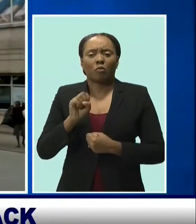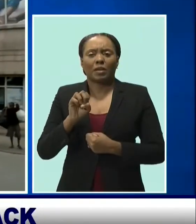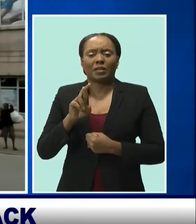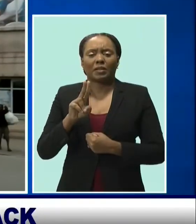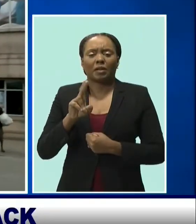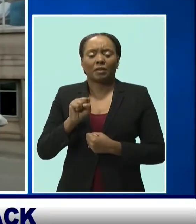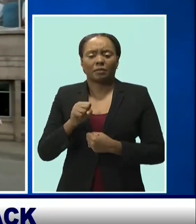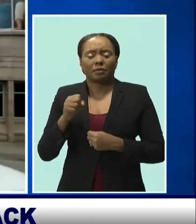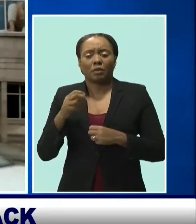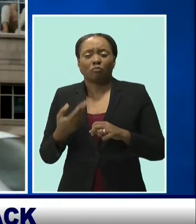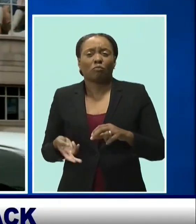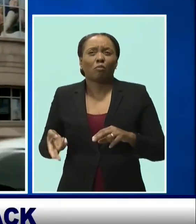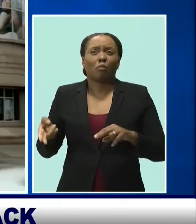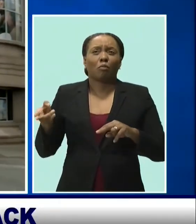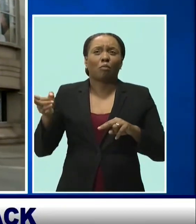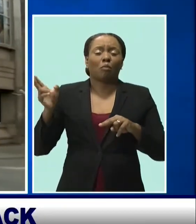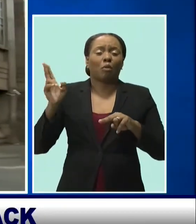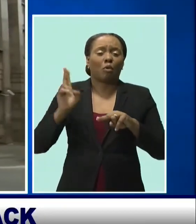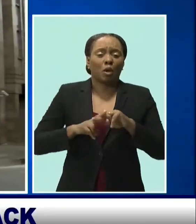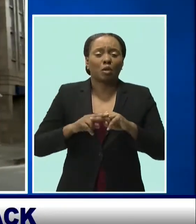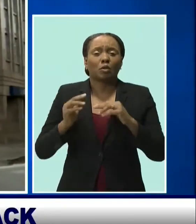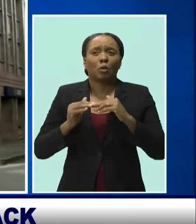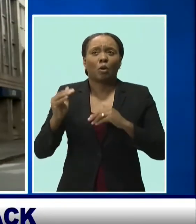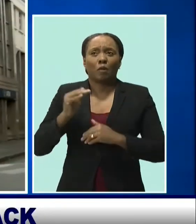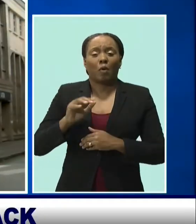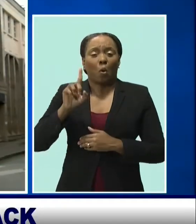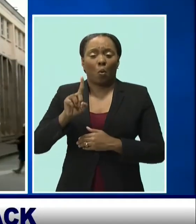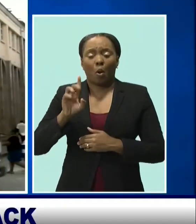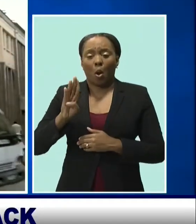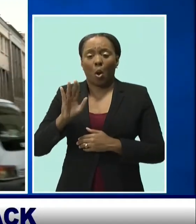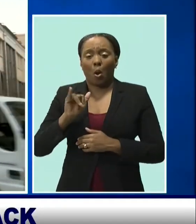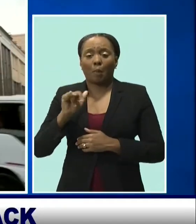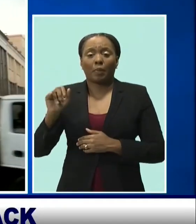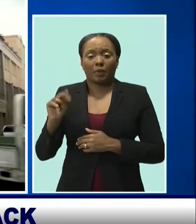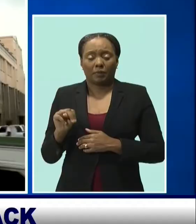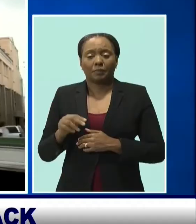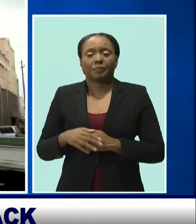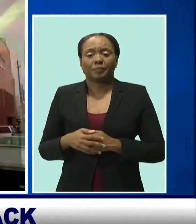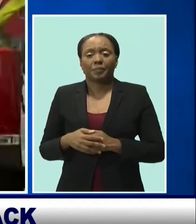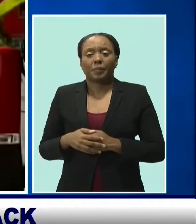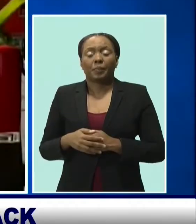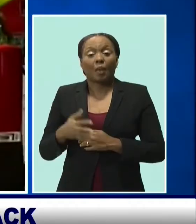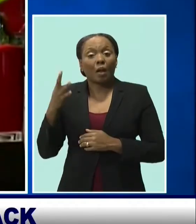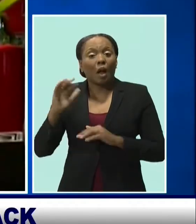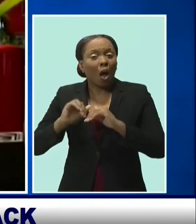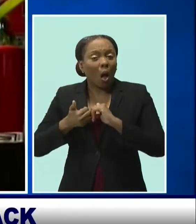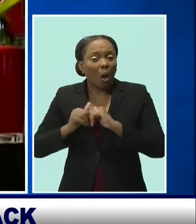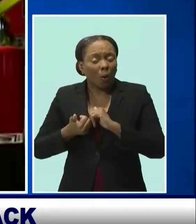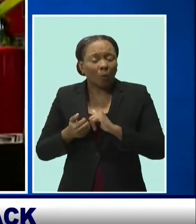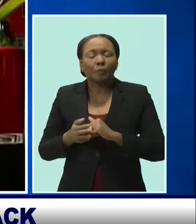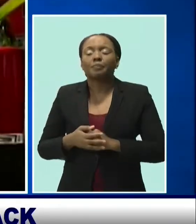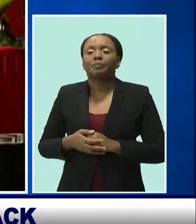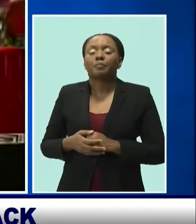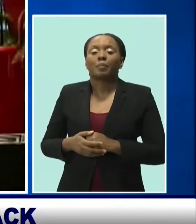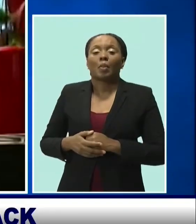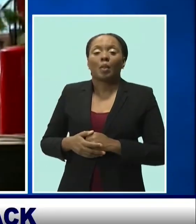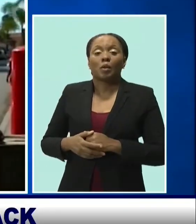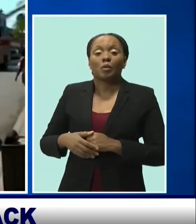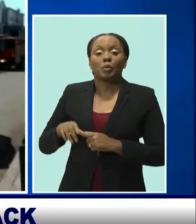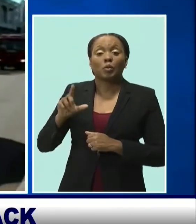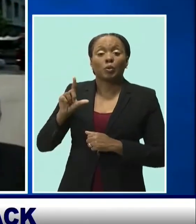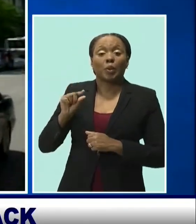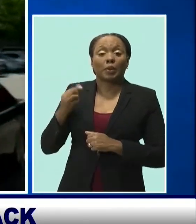billion. This, as well as a successful 2018-2019 debt restructuring, have helped to rebuild confidence in the